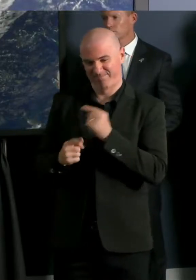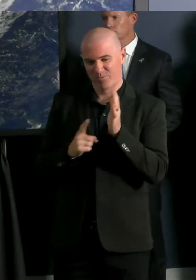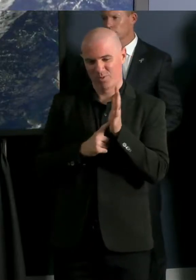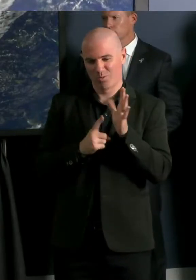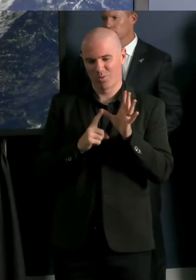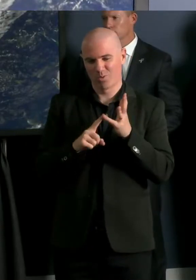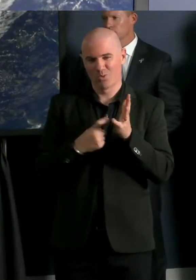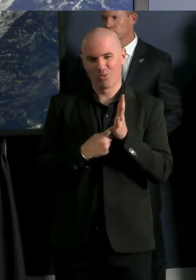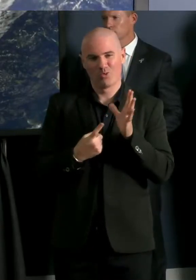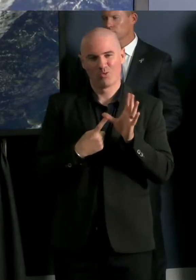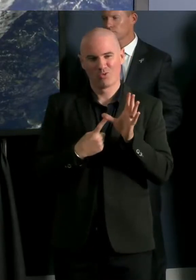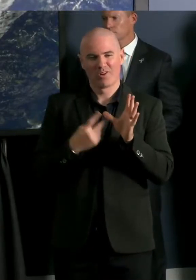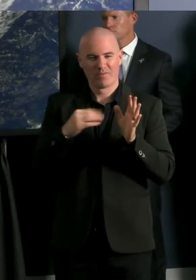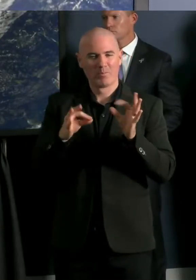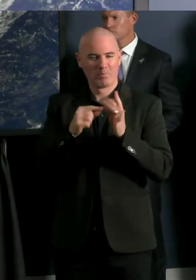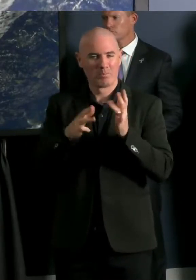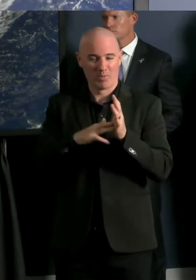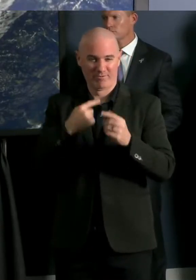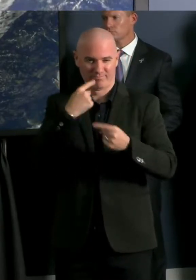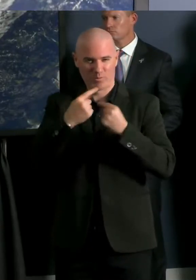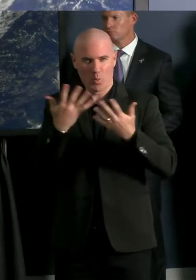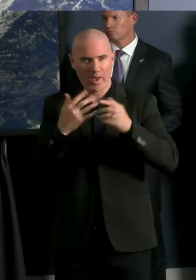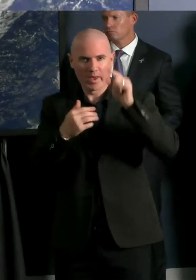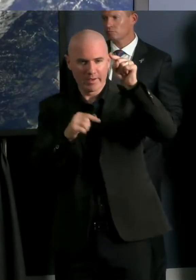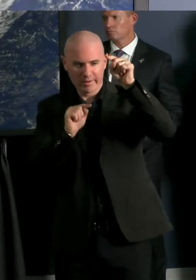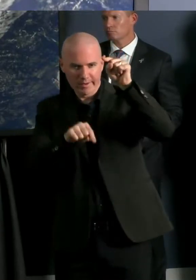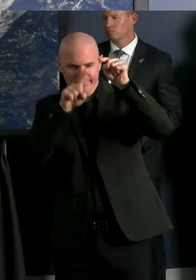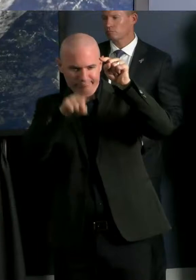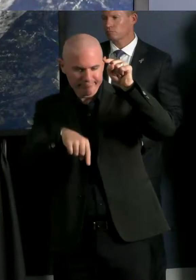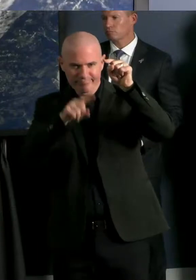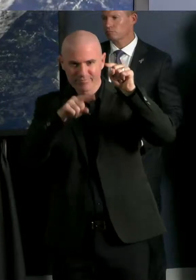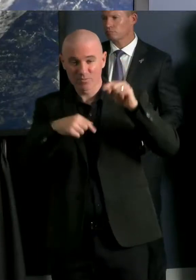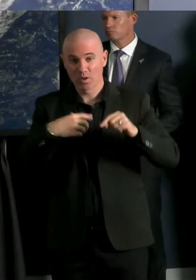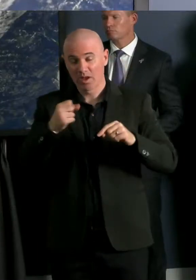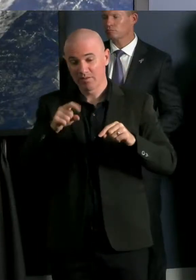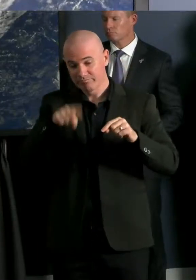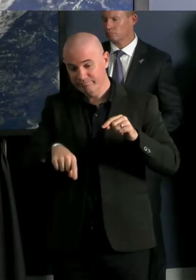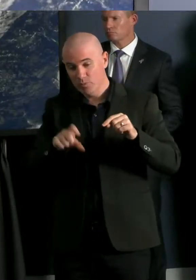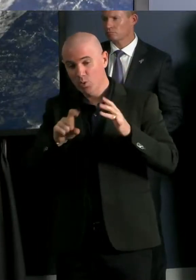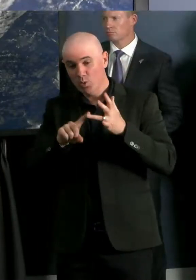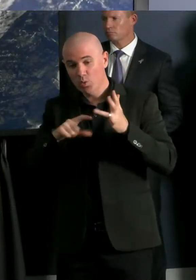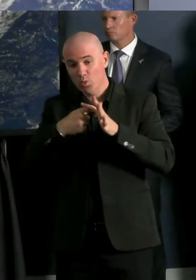evacuation centres available in all of our communities, right down from Cooktown,